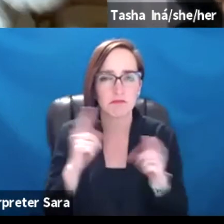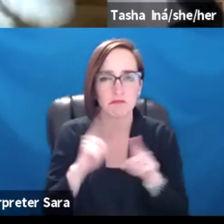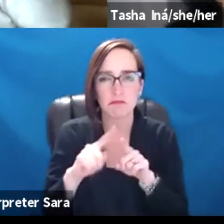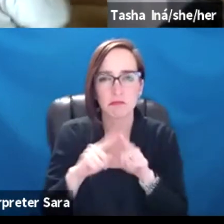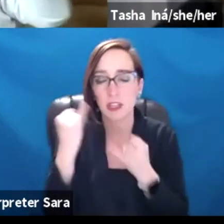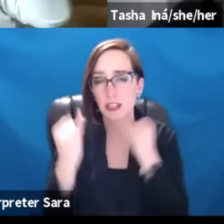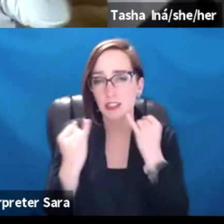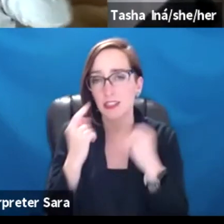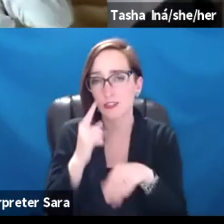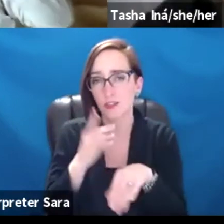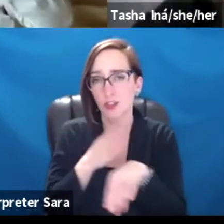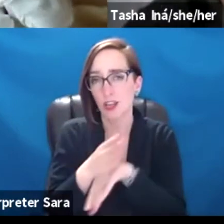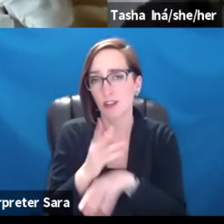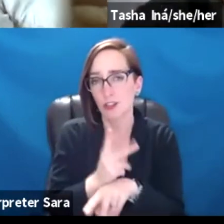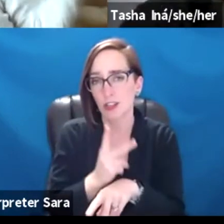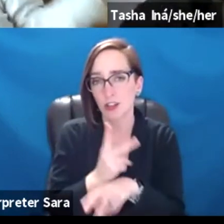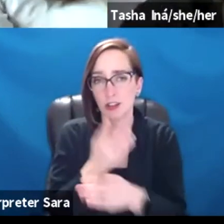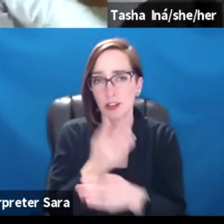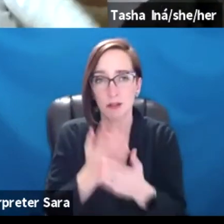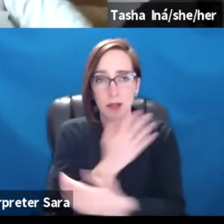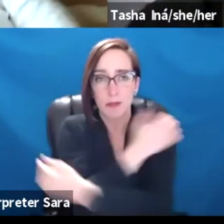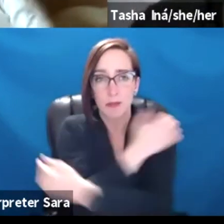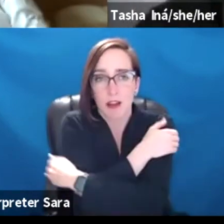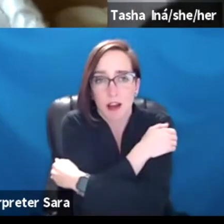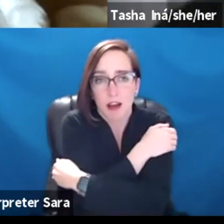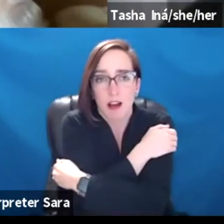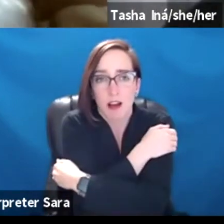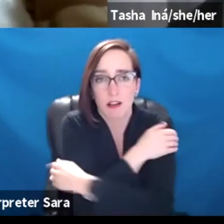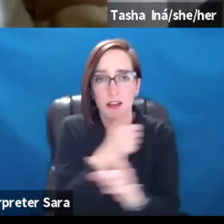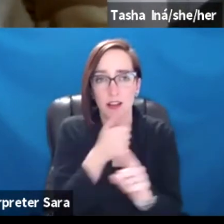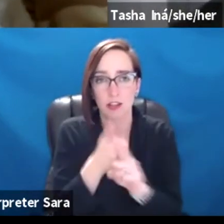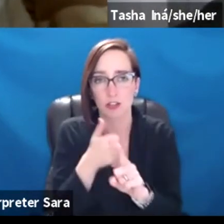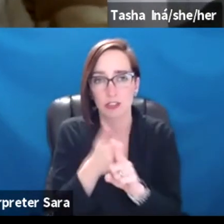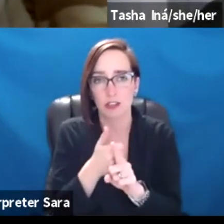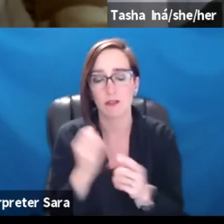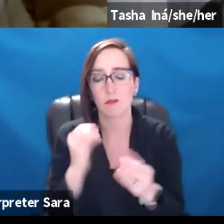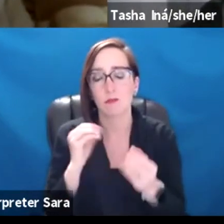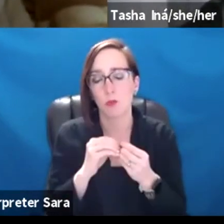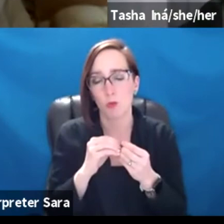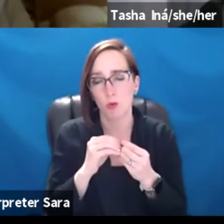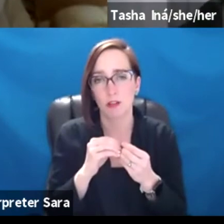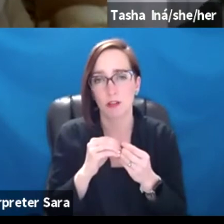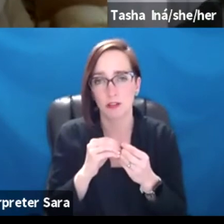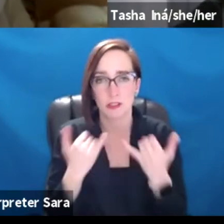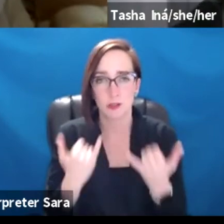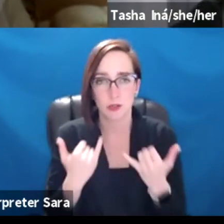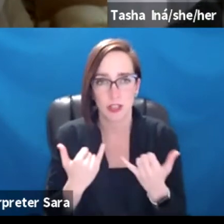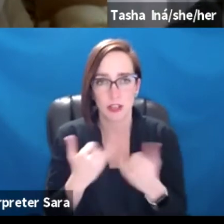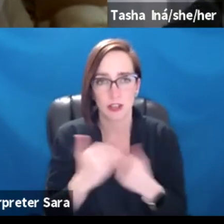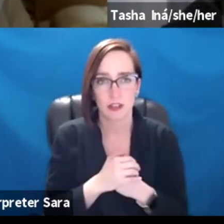Maybe you want to hug yourself more intentionally today.